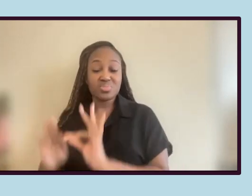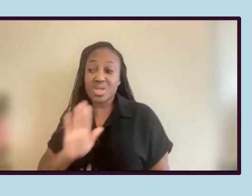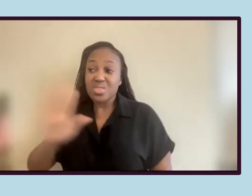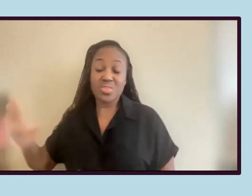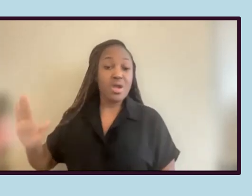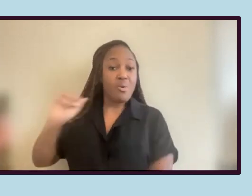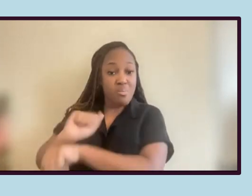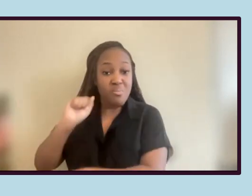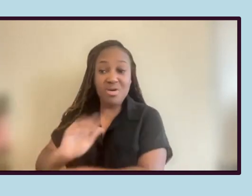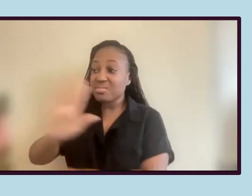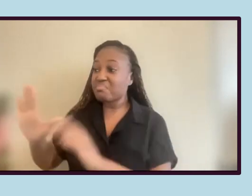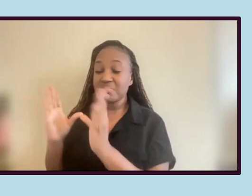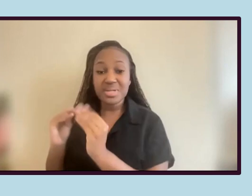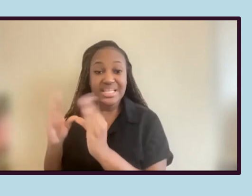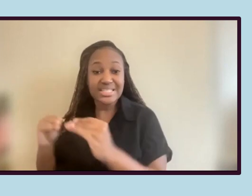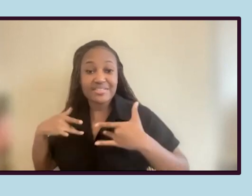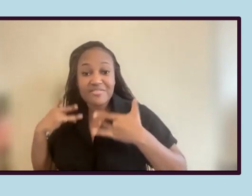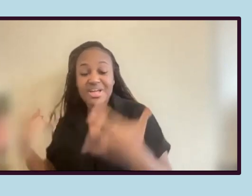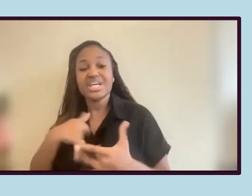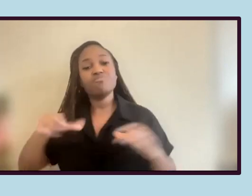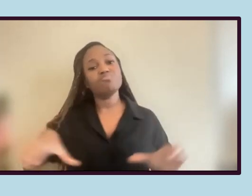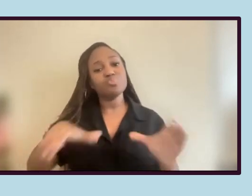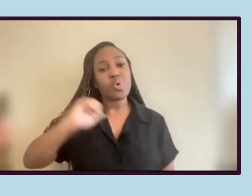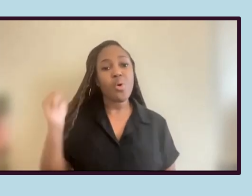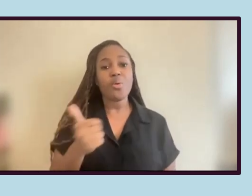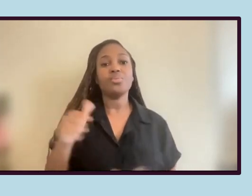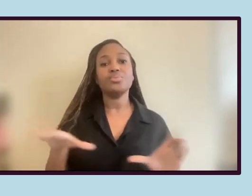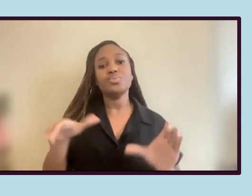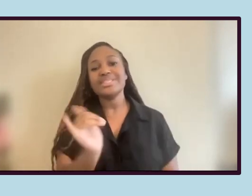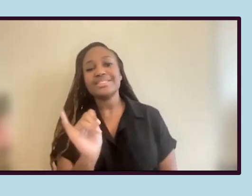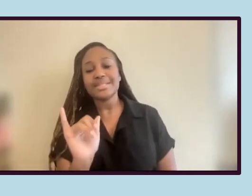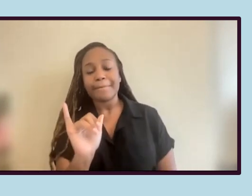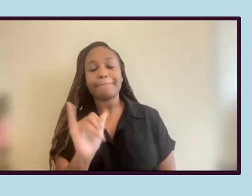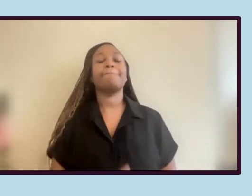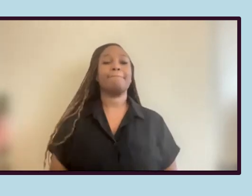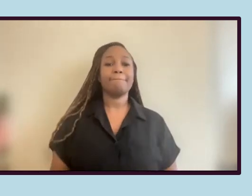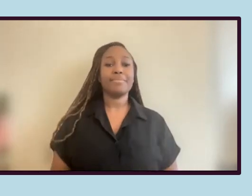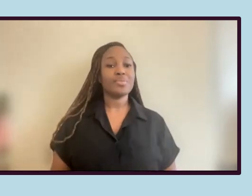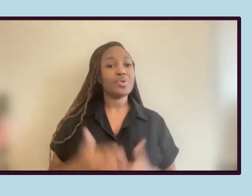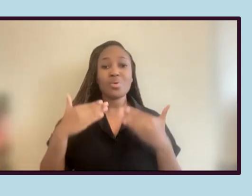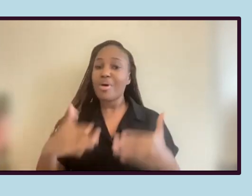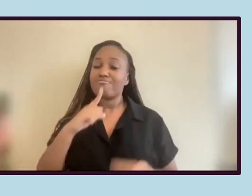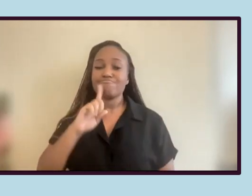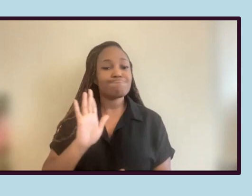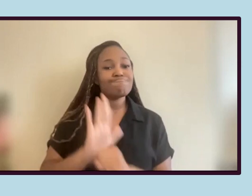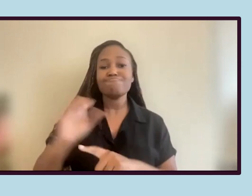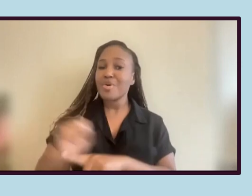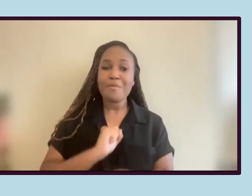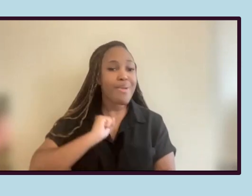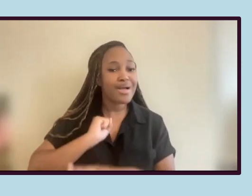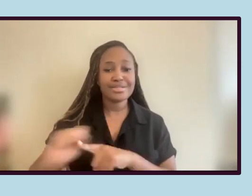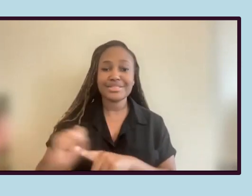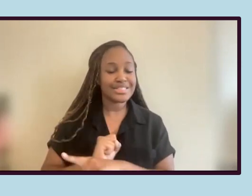well. Really encouraging you to do that, to put your DEI commitment into practice. One of the things you're going to